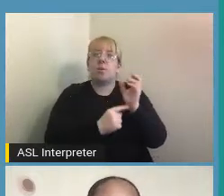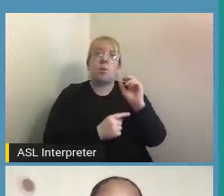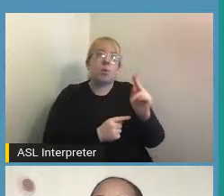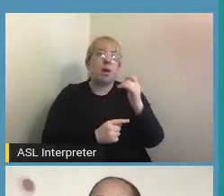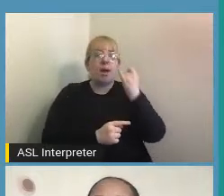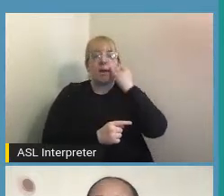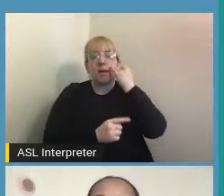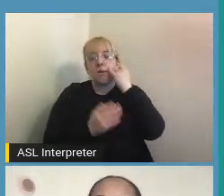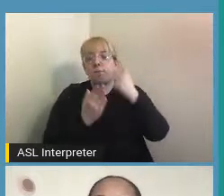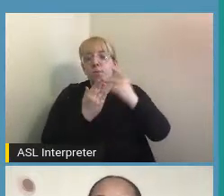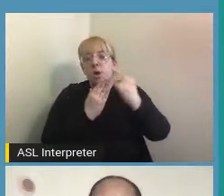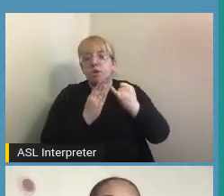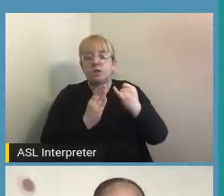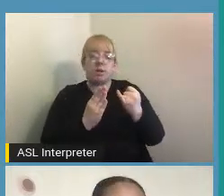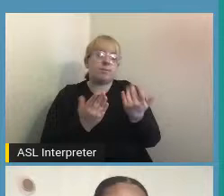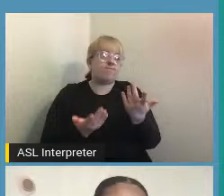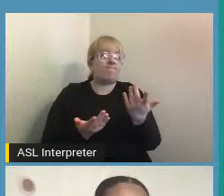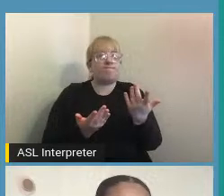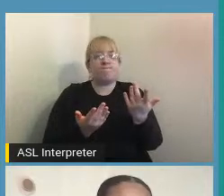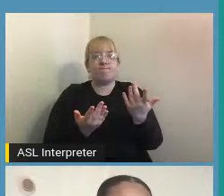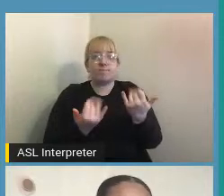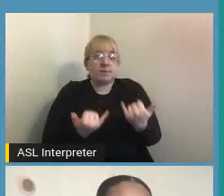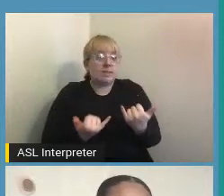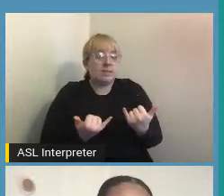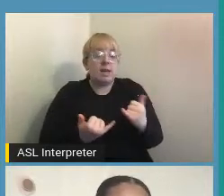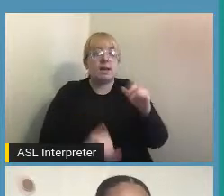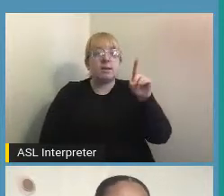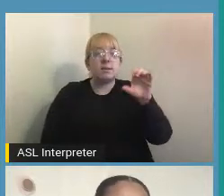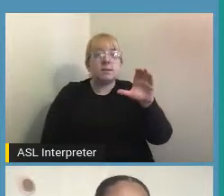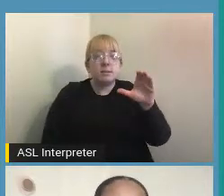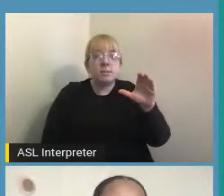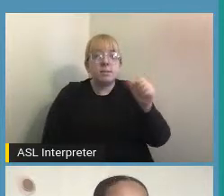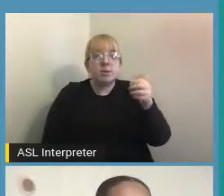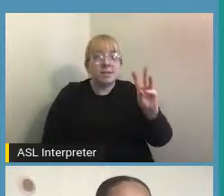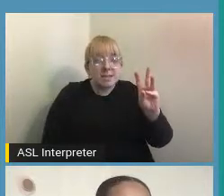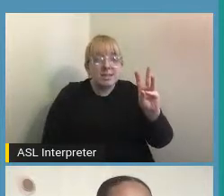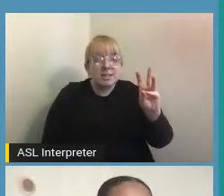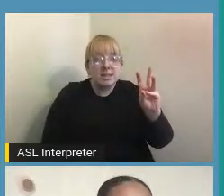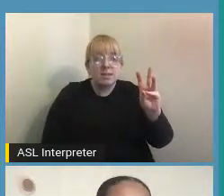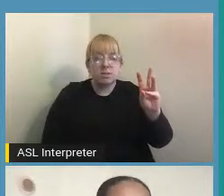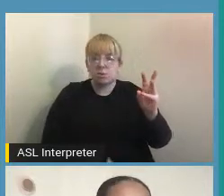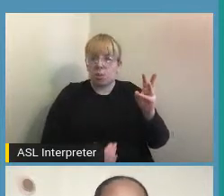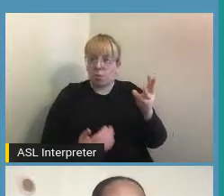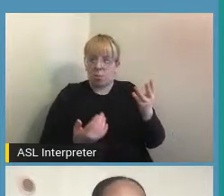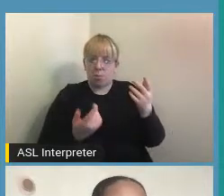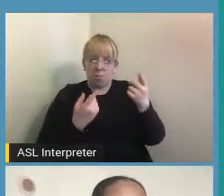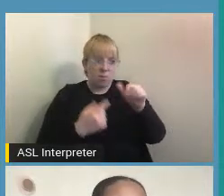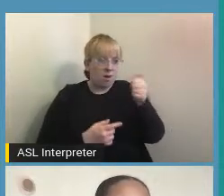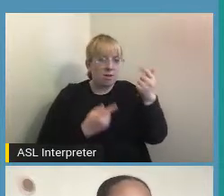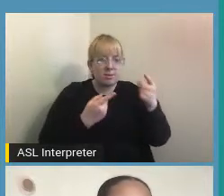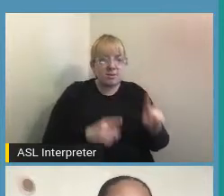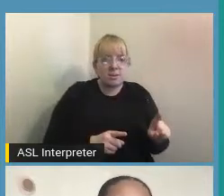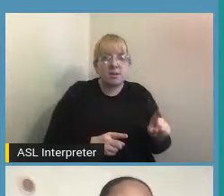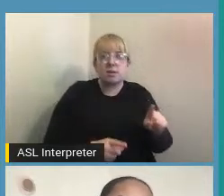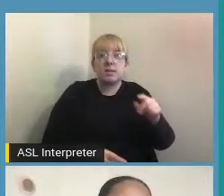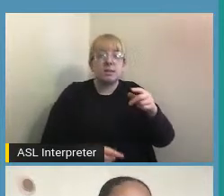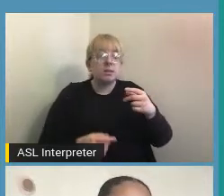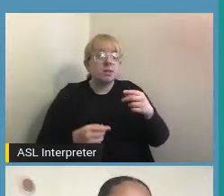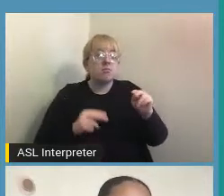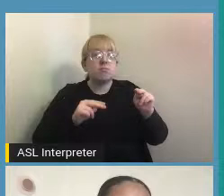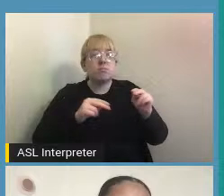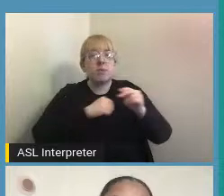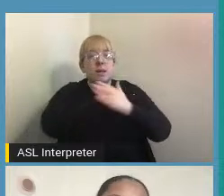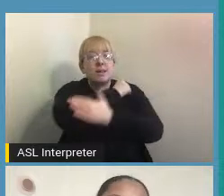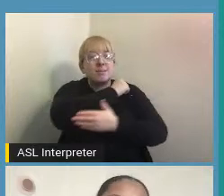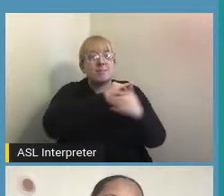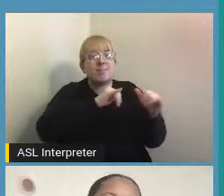happening, let's say on today, December 16th, what else is happening today? Is it National Pizza Day? Or I don't think today